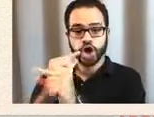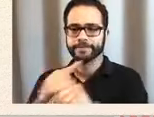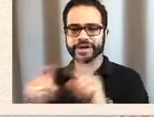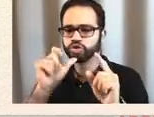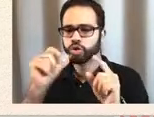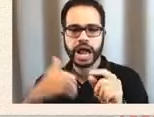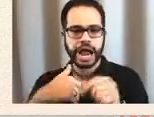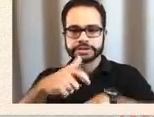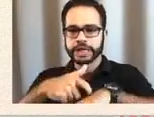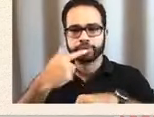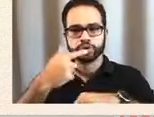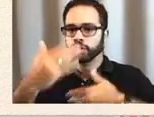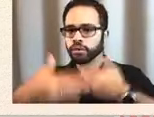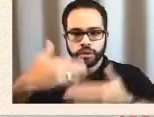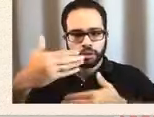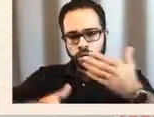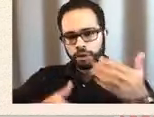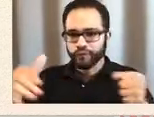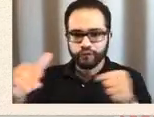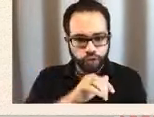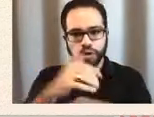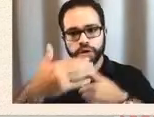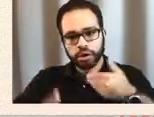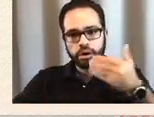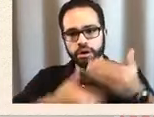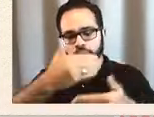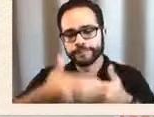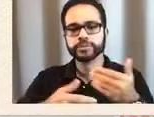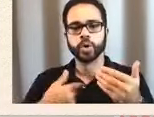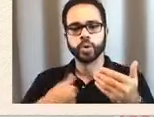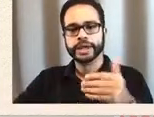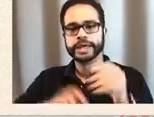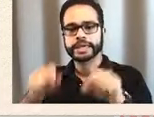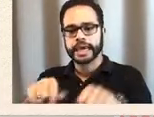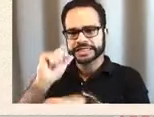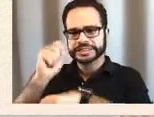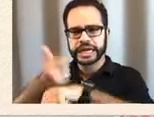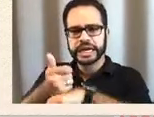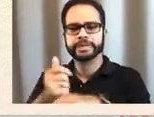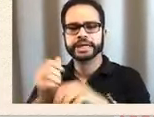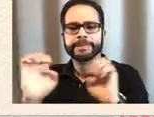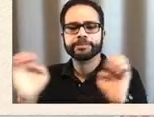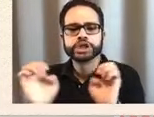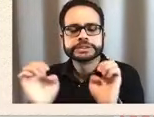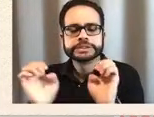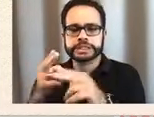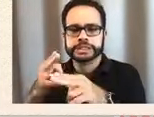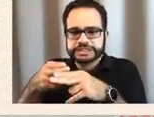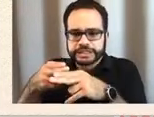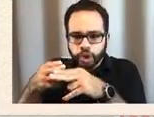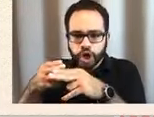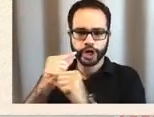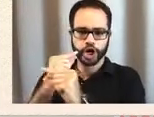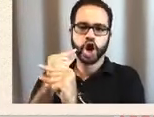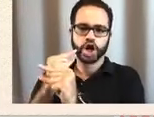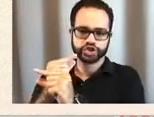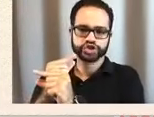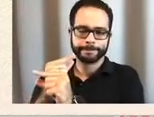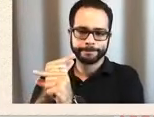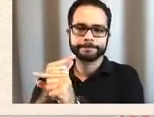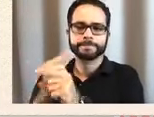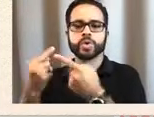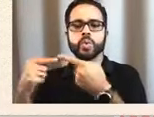process. We can establish a emergency temporary guardianship while we are going